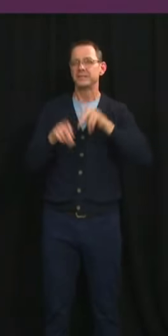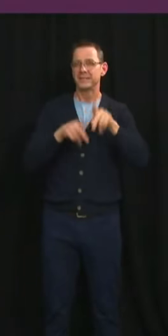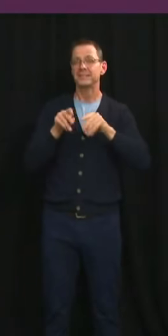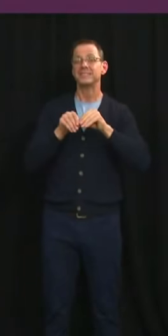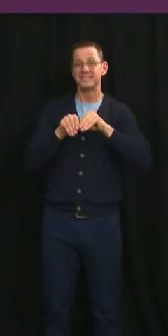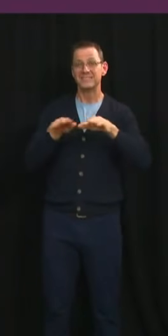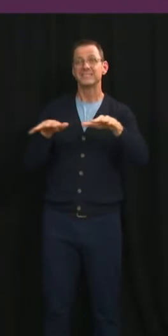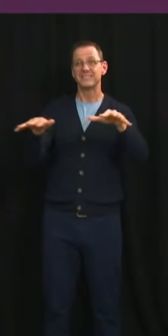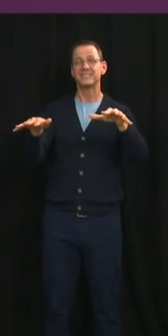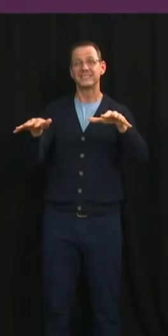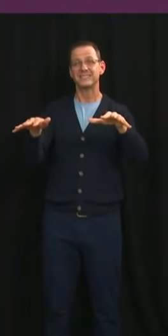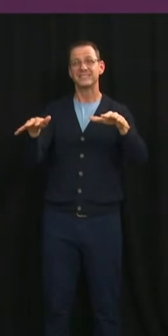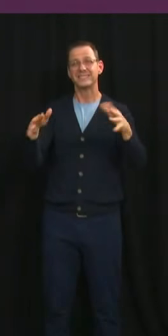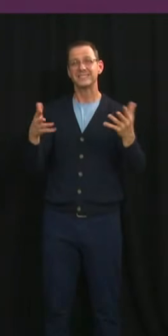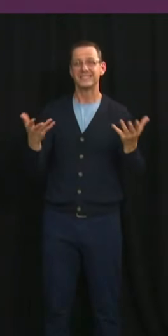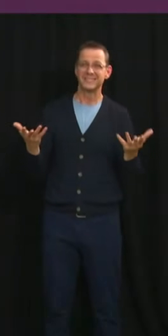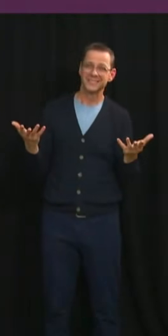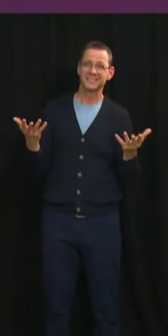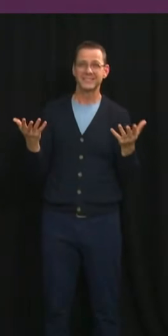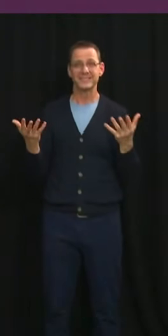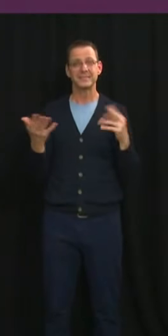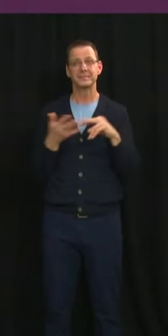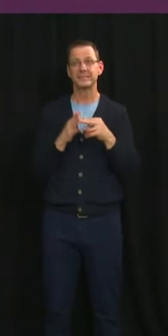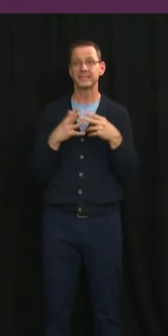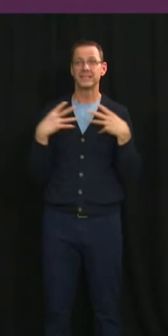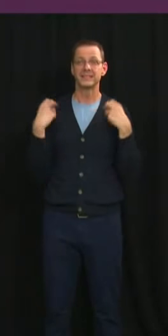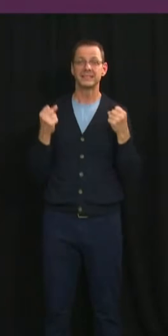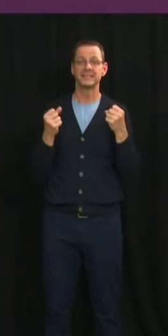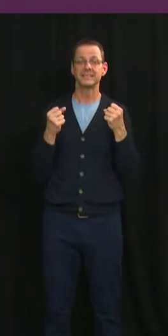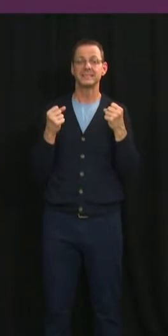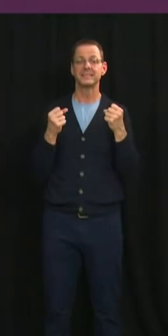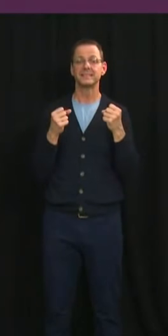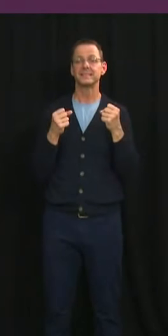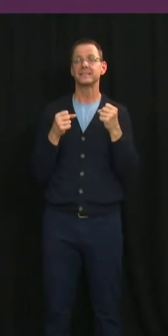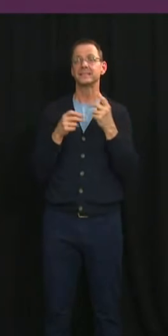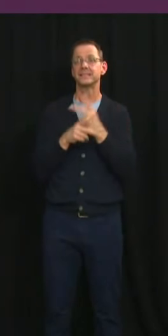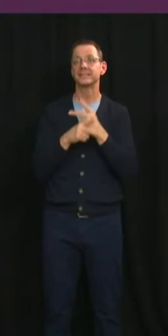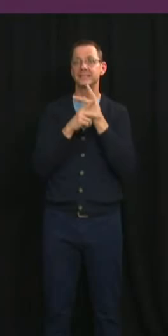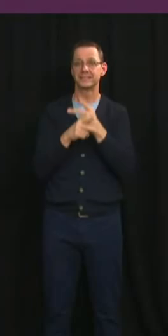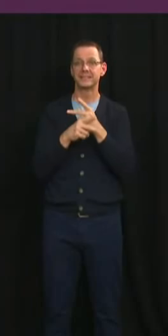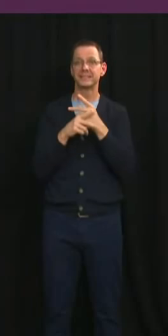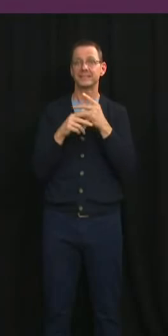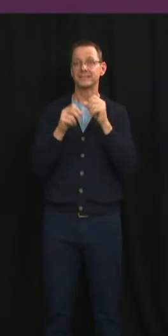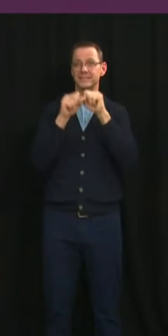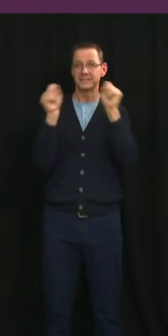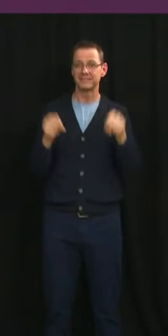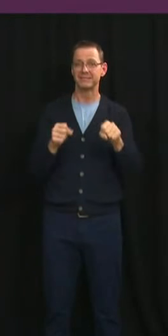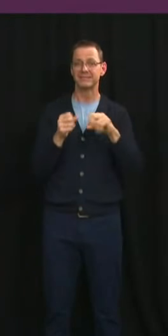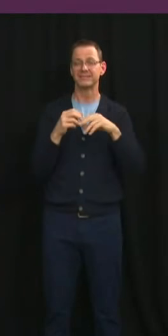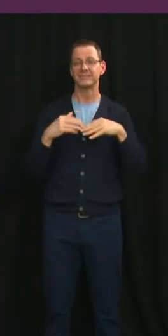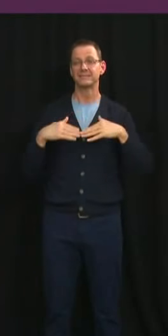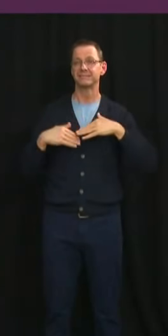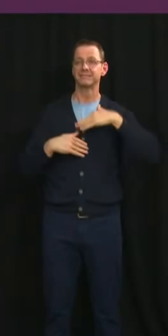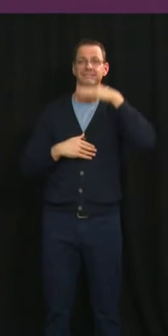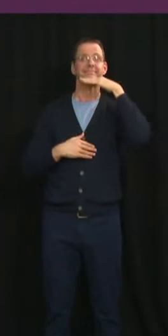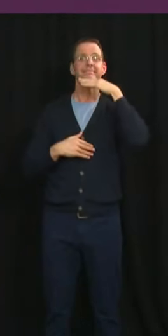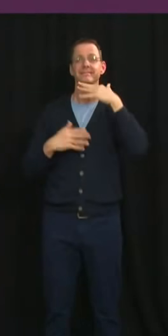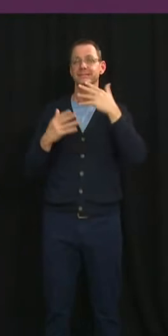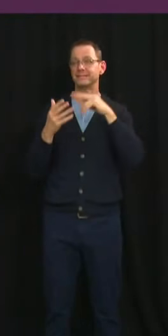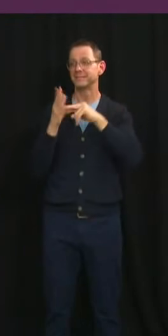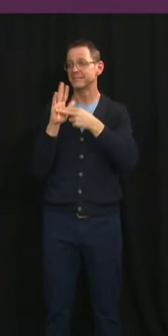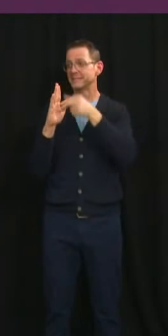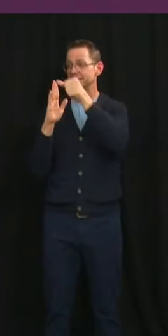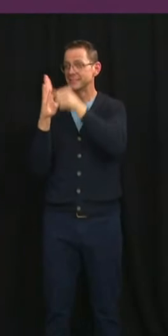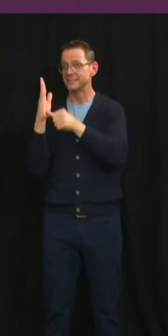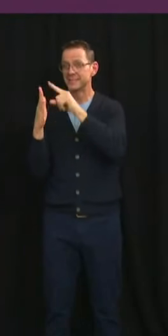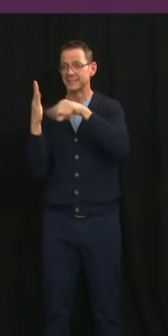cancellation of surgeries, and create significant numbers of preventable deaths. I'll share with you, David,